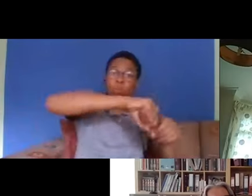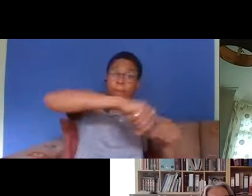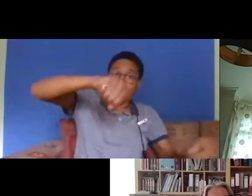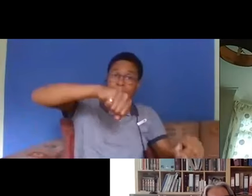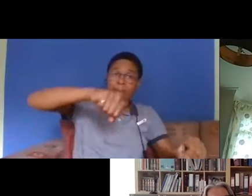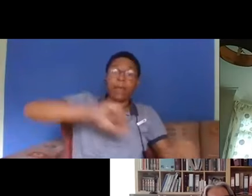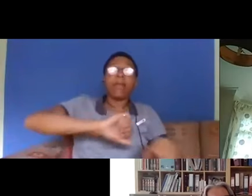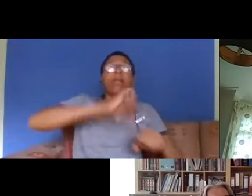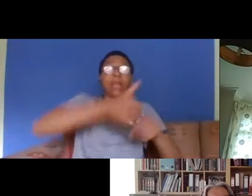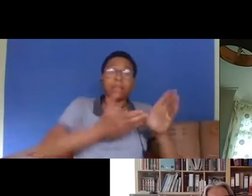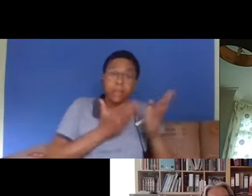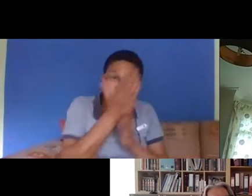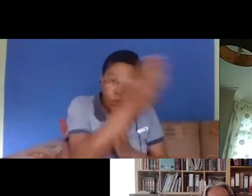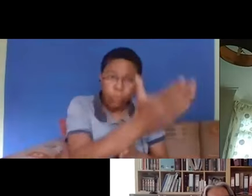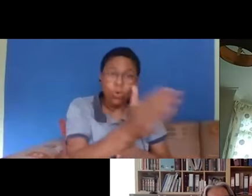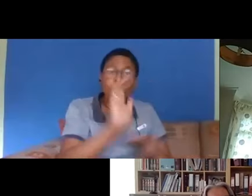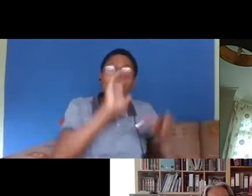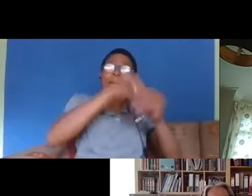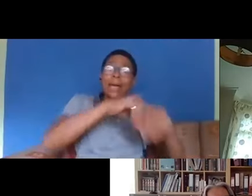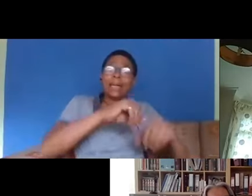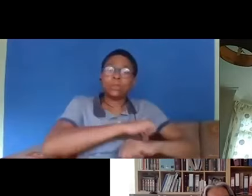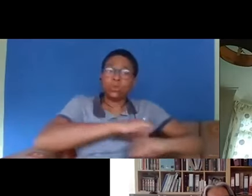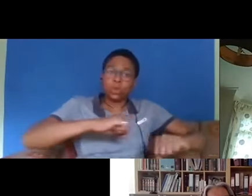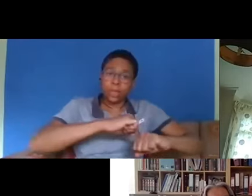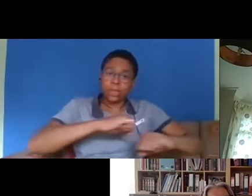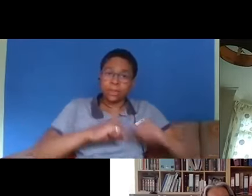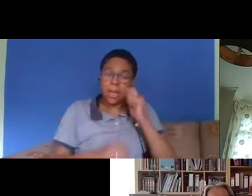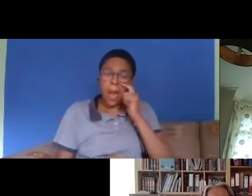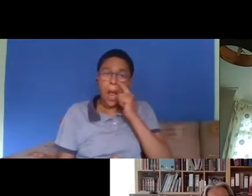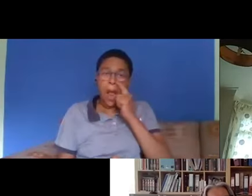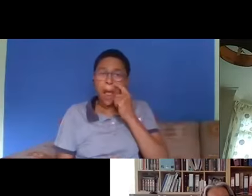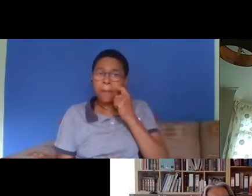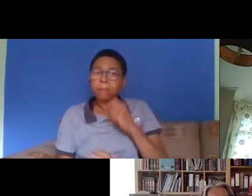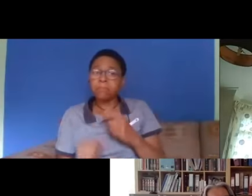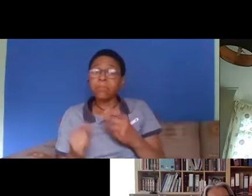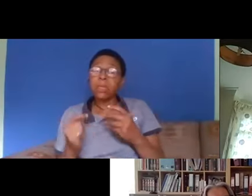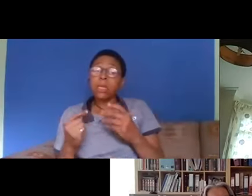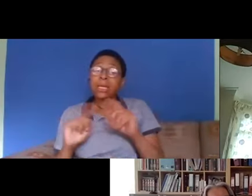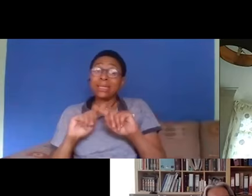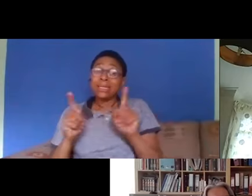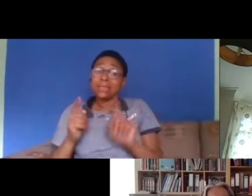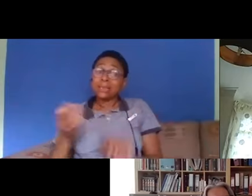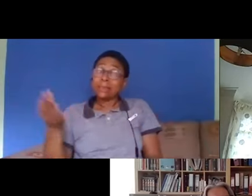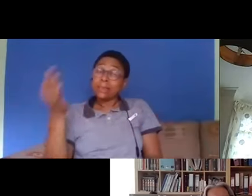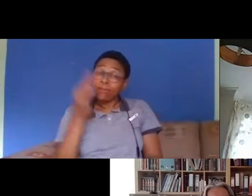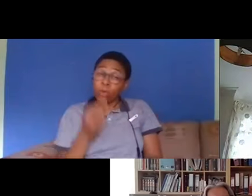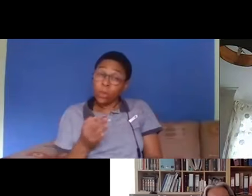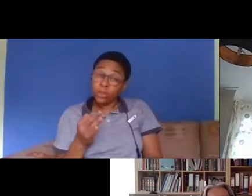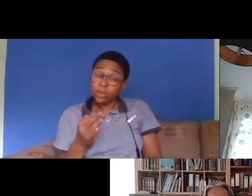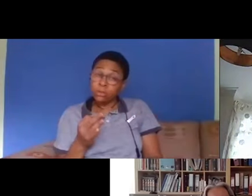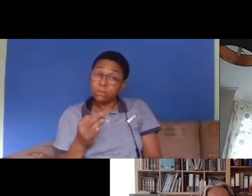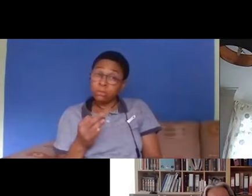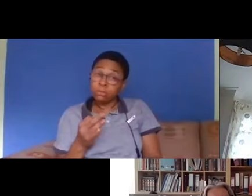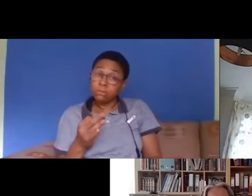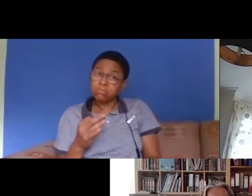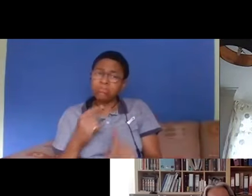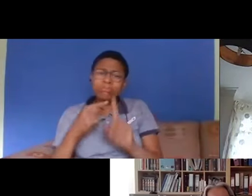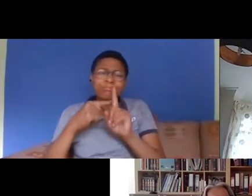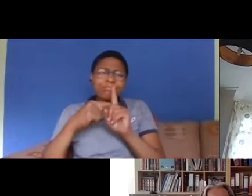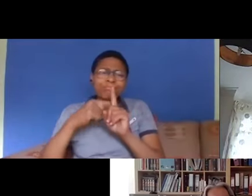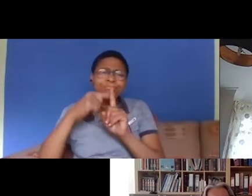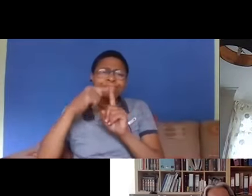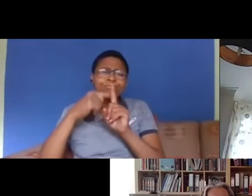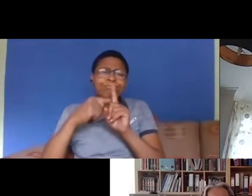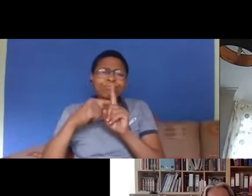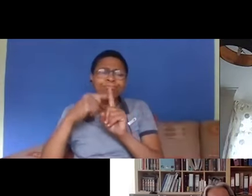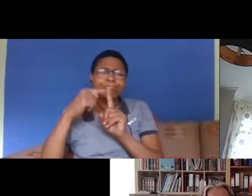directed specifically at Matt. Does the temperature of the room make any difference? If you have windows and doors open, we might need our heating on